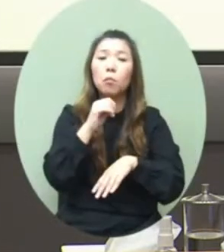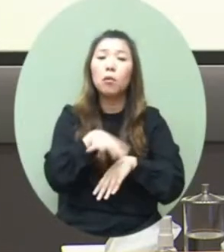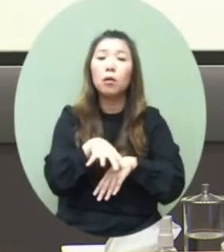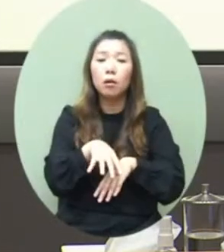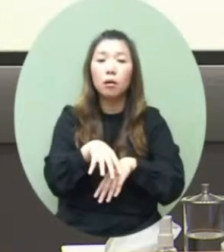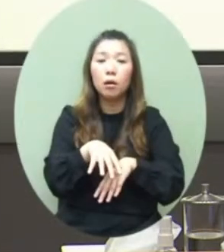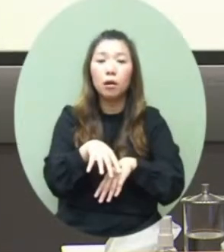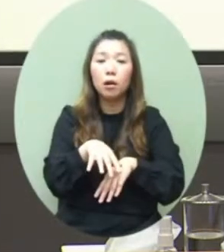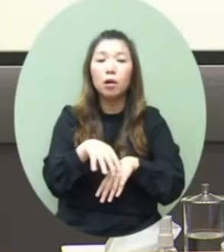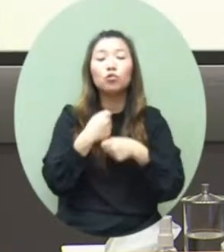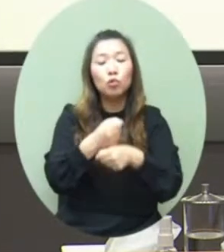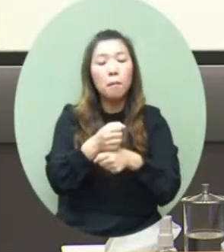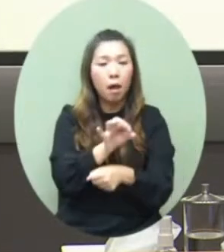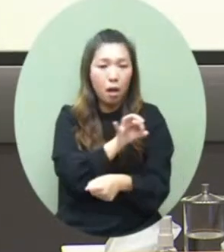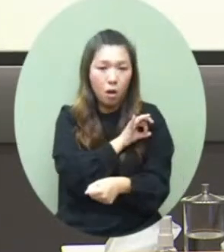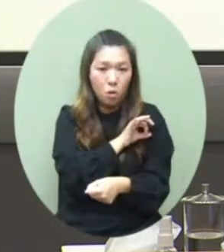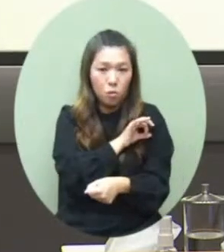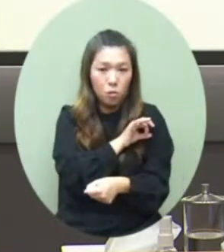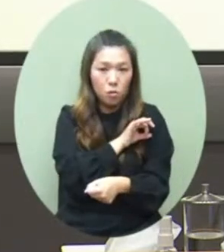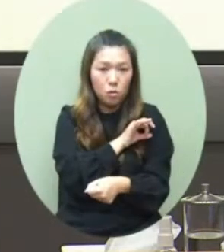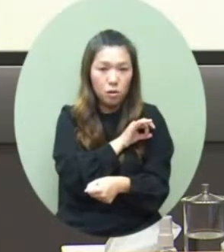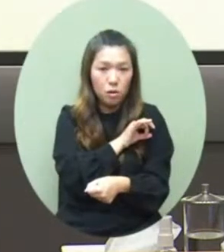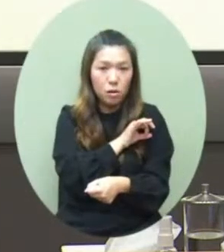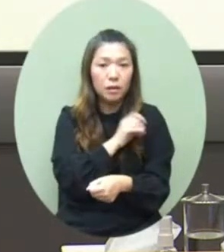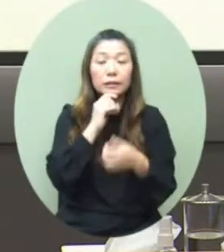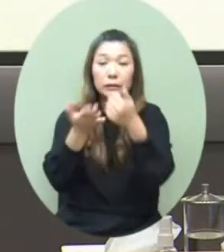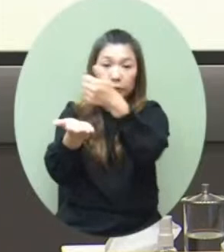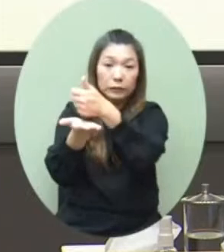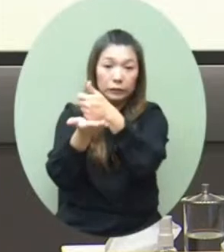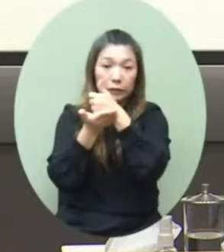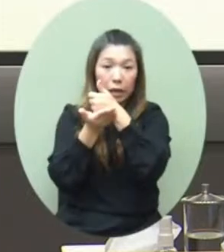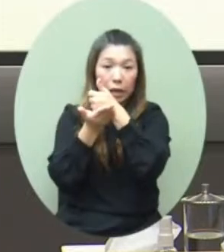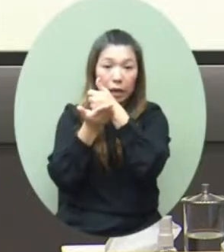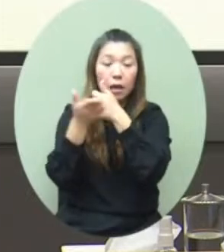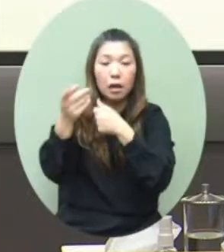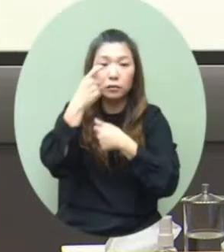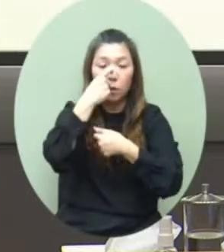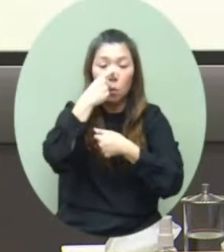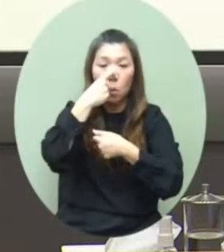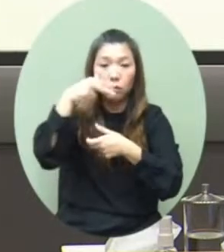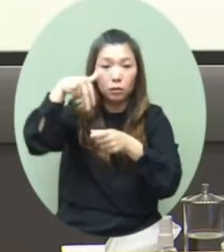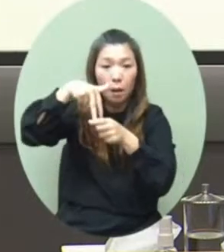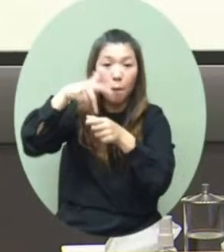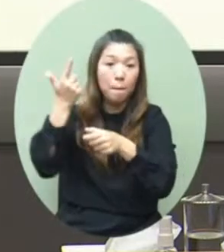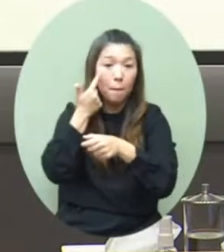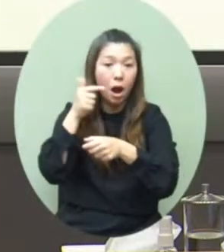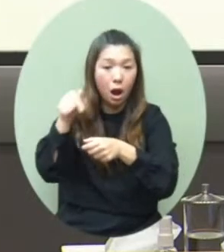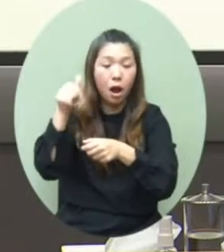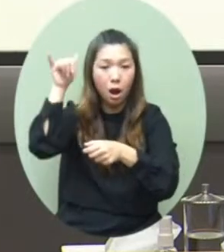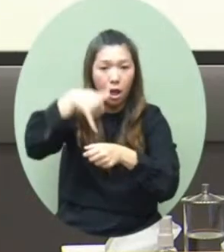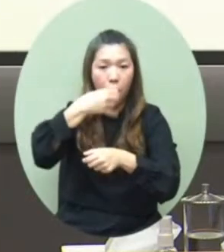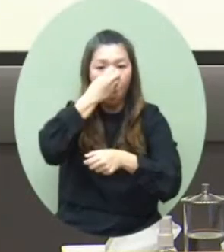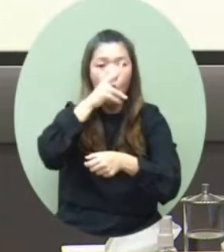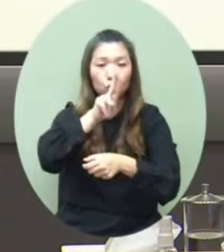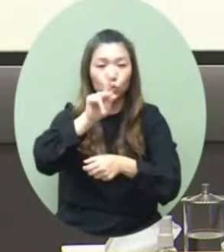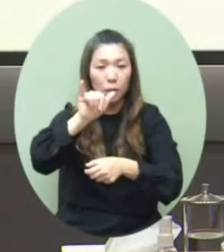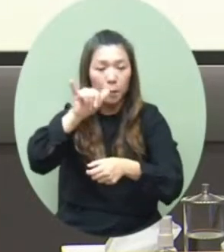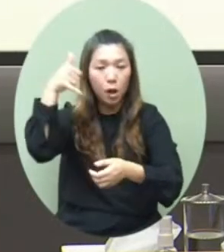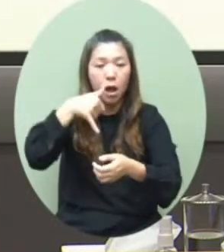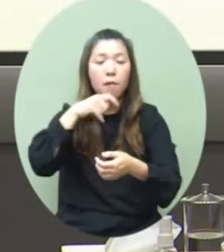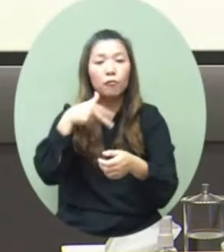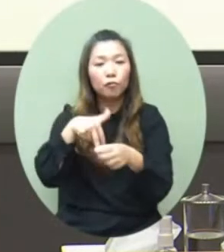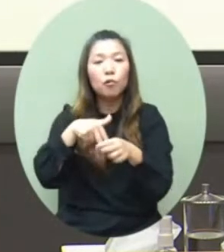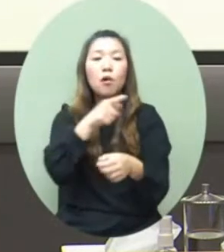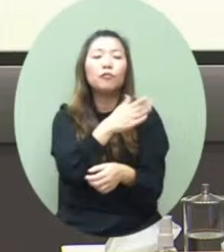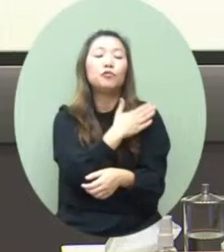activities. Apart from activities run by the government, for example, the Hong Kong Jockey